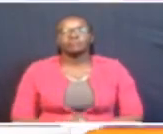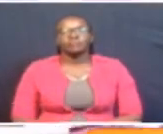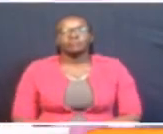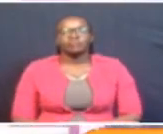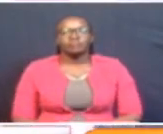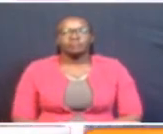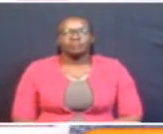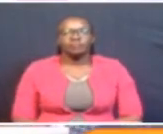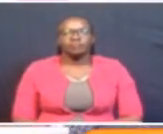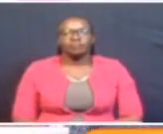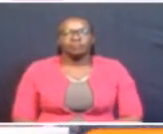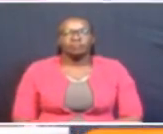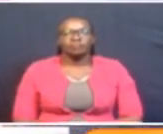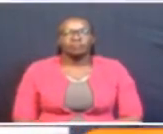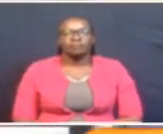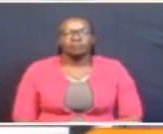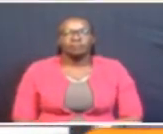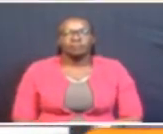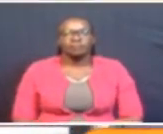Welcome. Thank you.